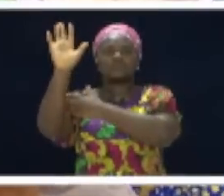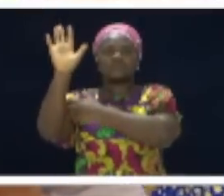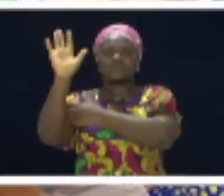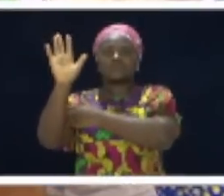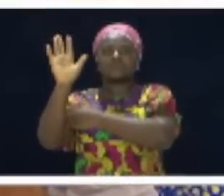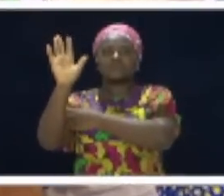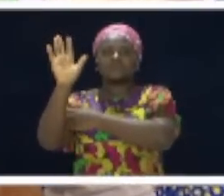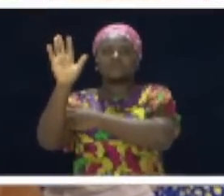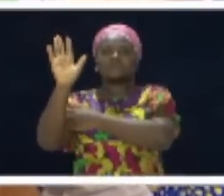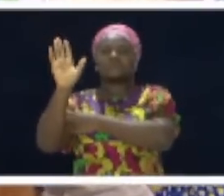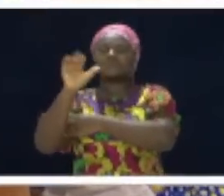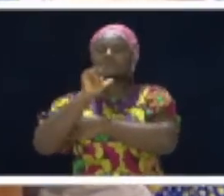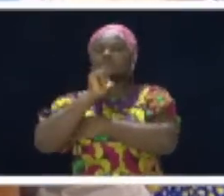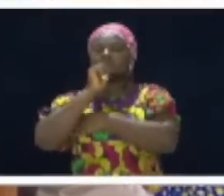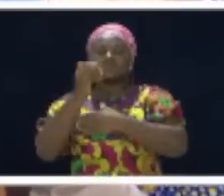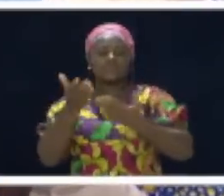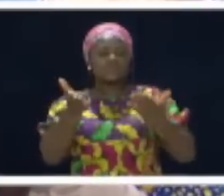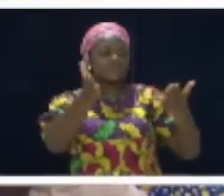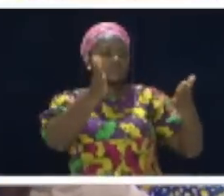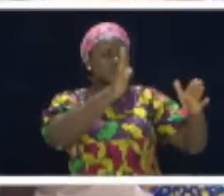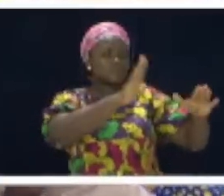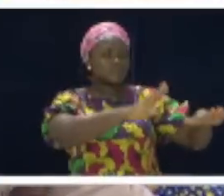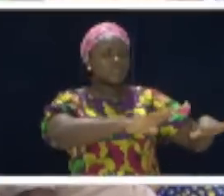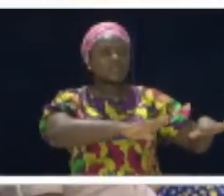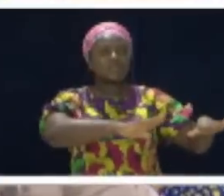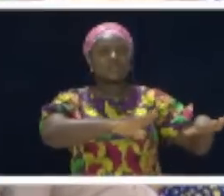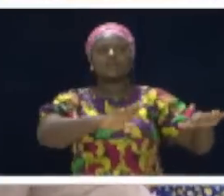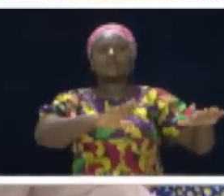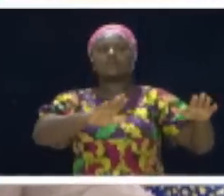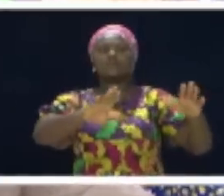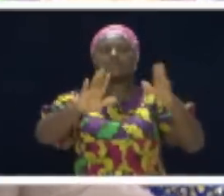invisible God,